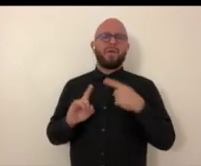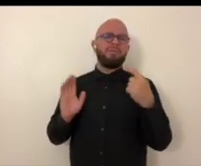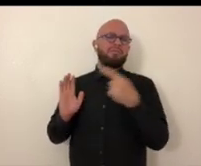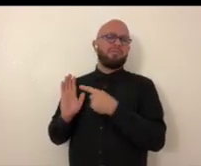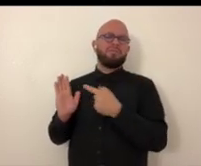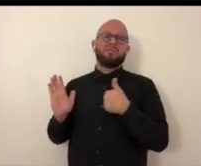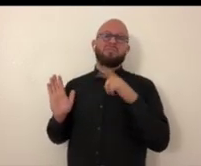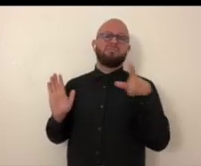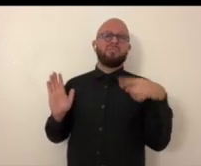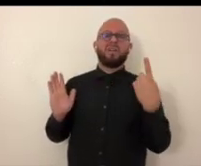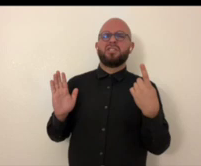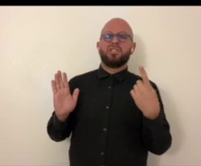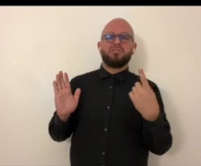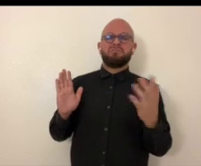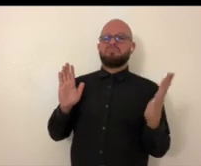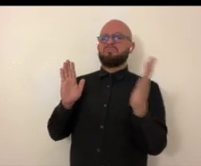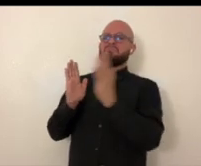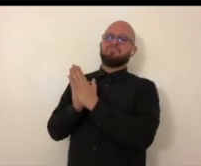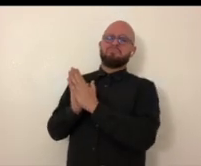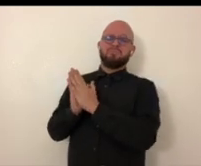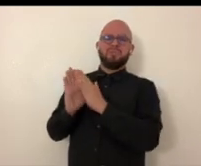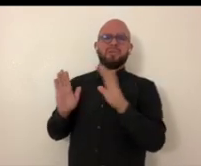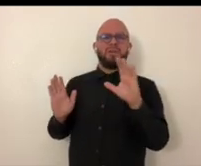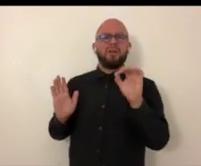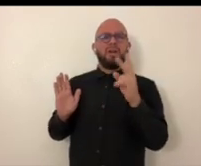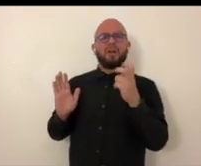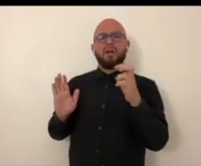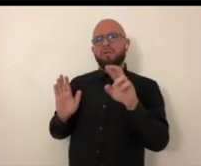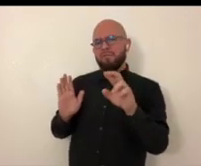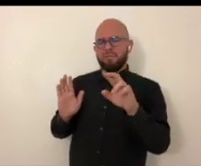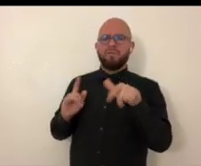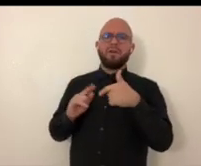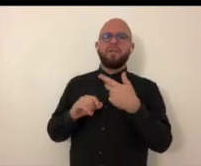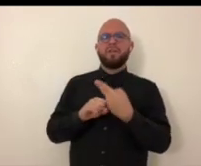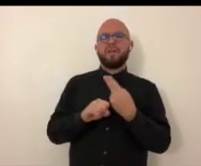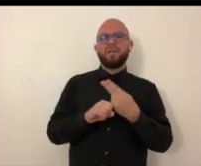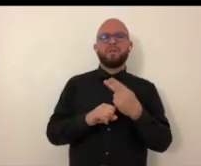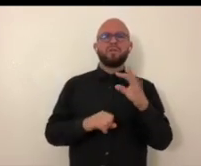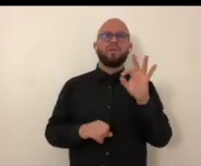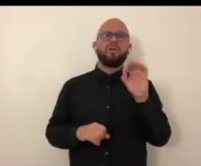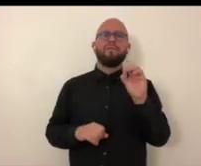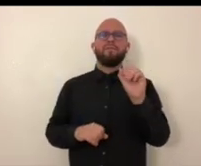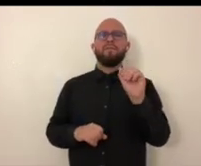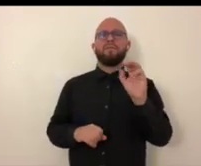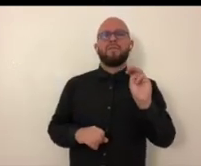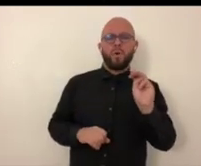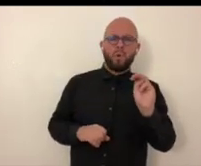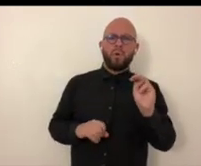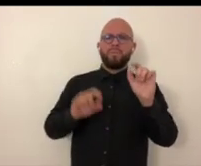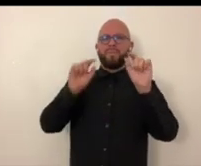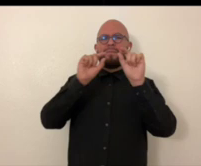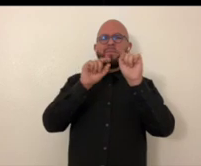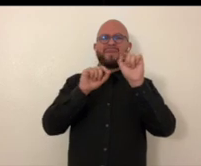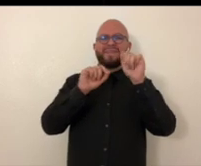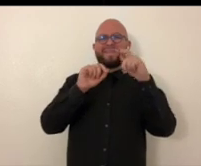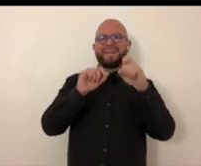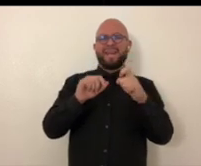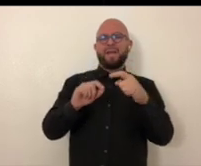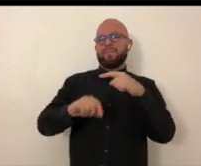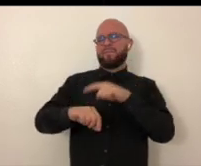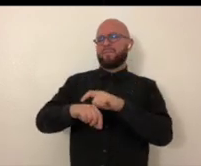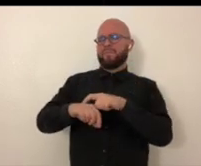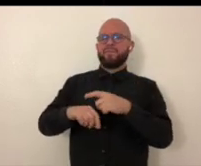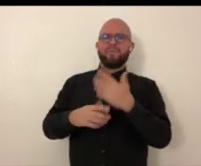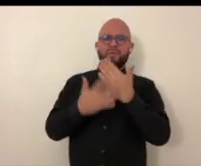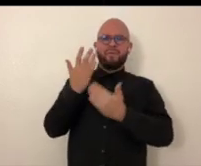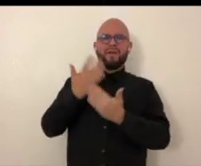add paint and stuff. This one I just took the cover and then I used this kind of